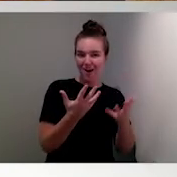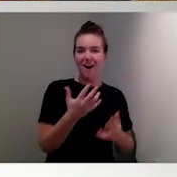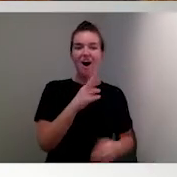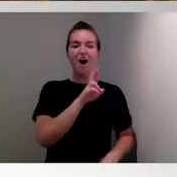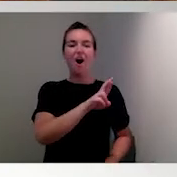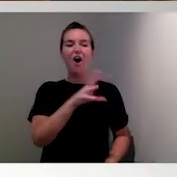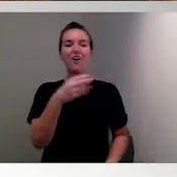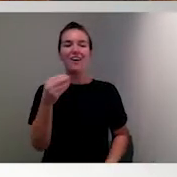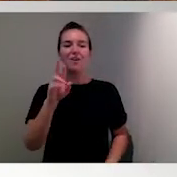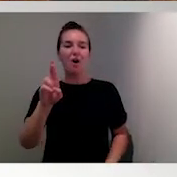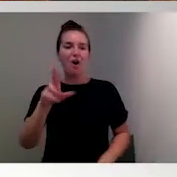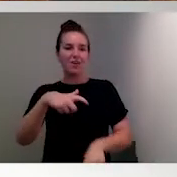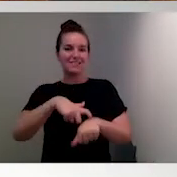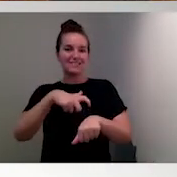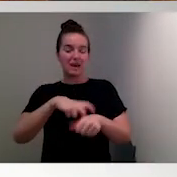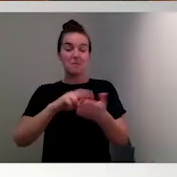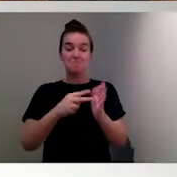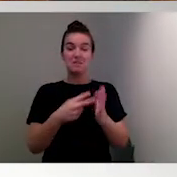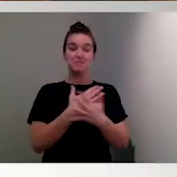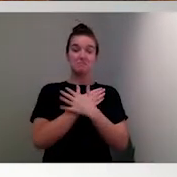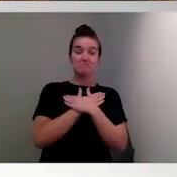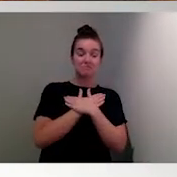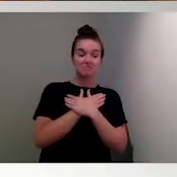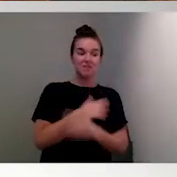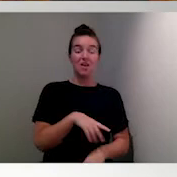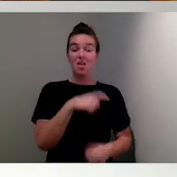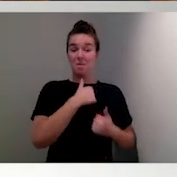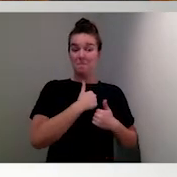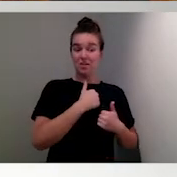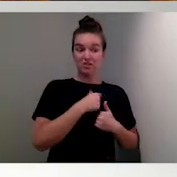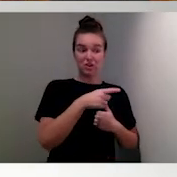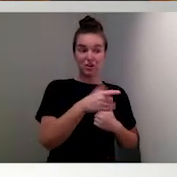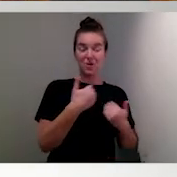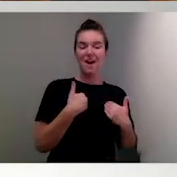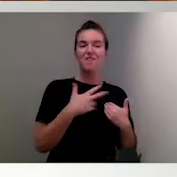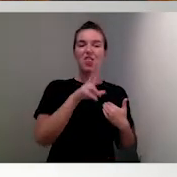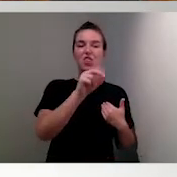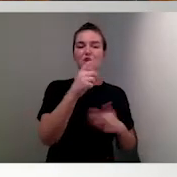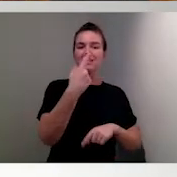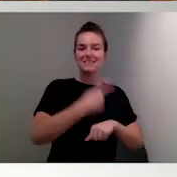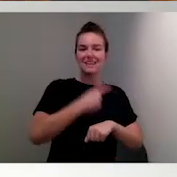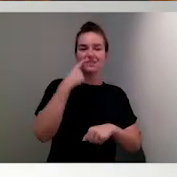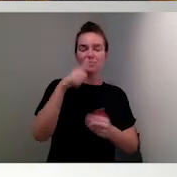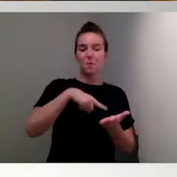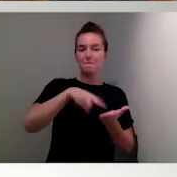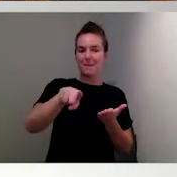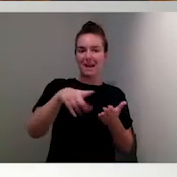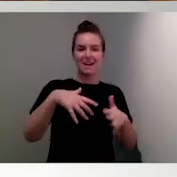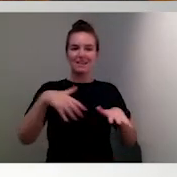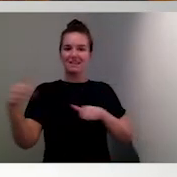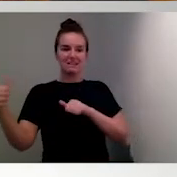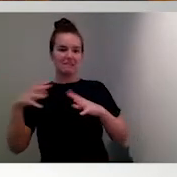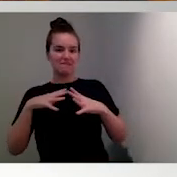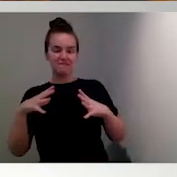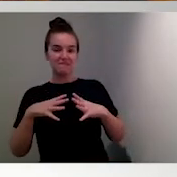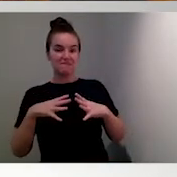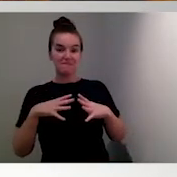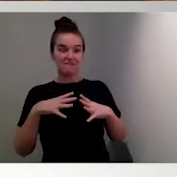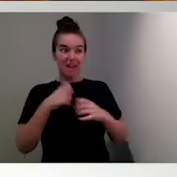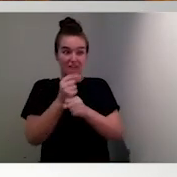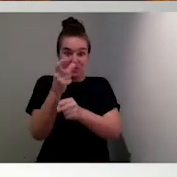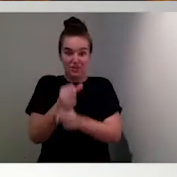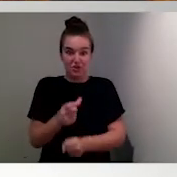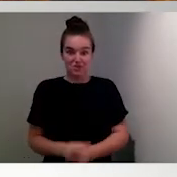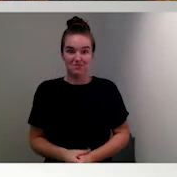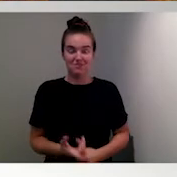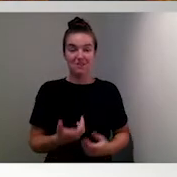gets 30 days of paid leave a year. We also have military-friendly military resorts that